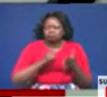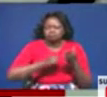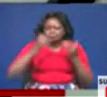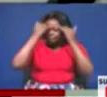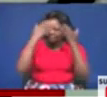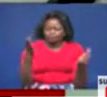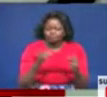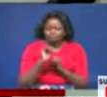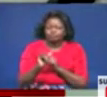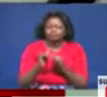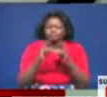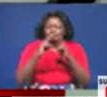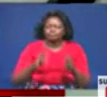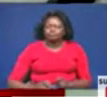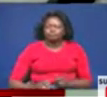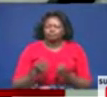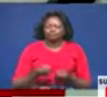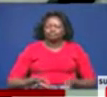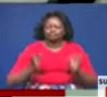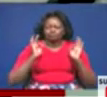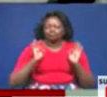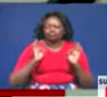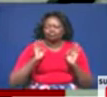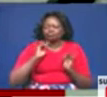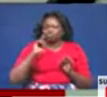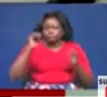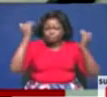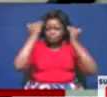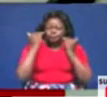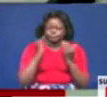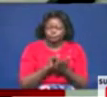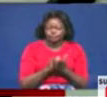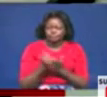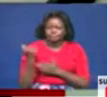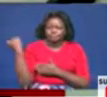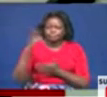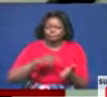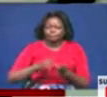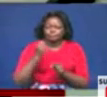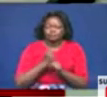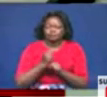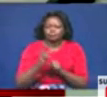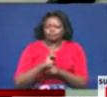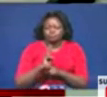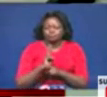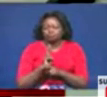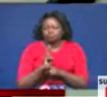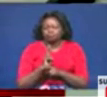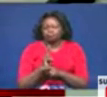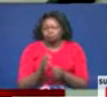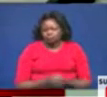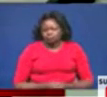cross-examination, the investigating officer Ignatius Wekesa told the court that direct procurement was done using a procurement regulations